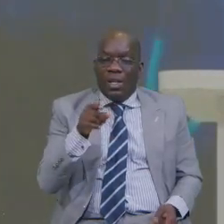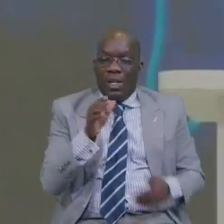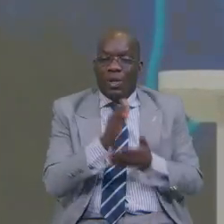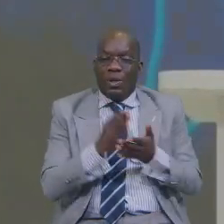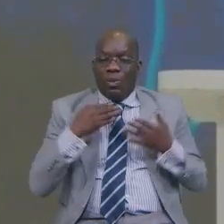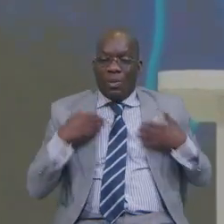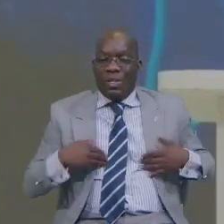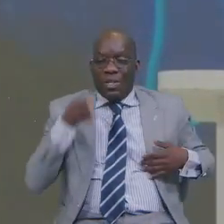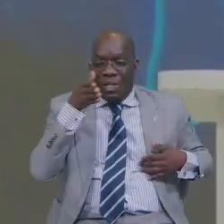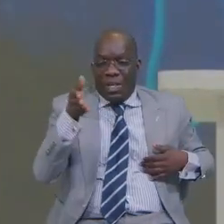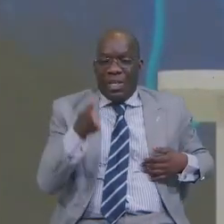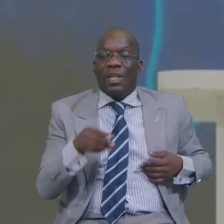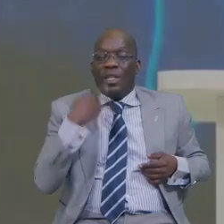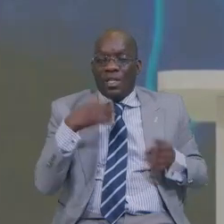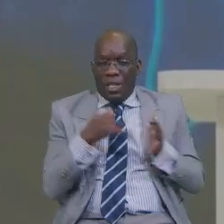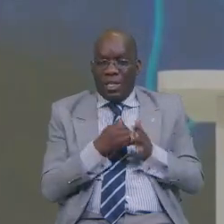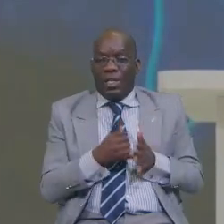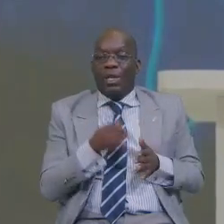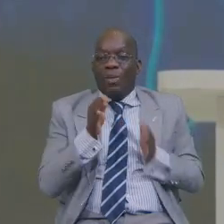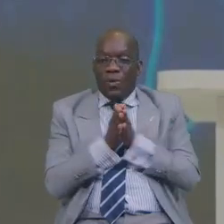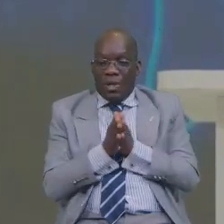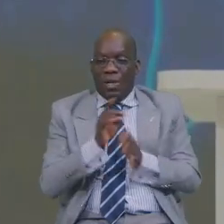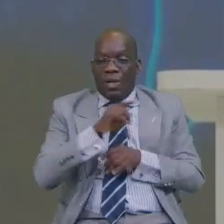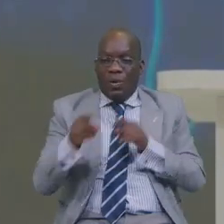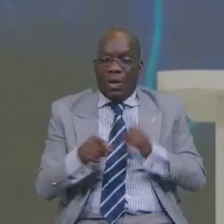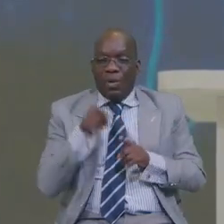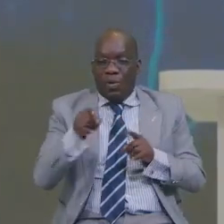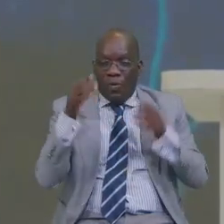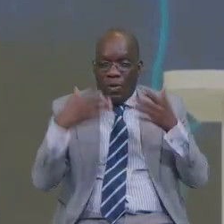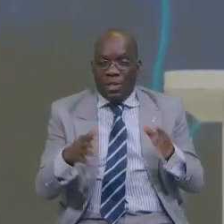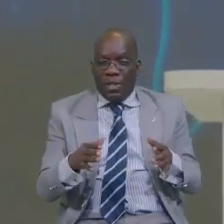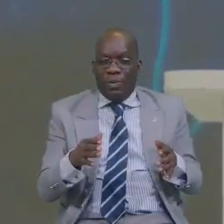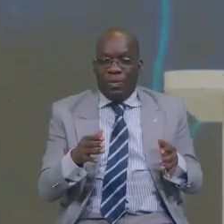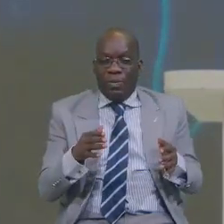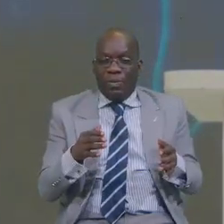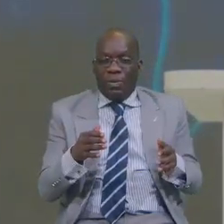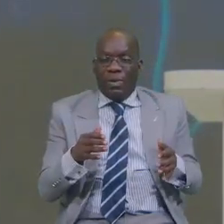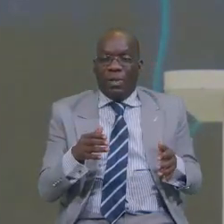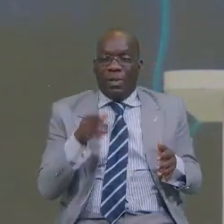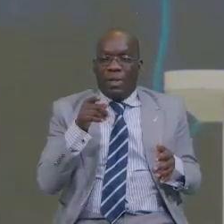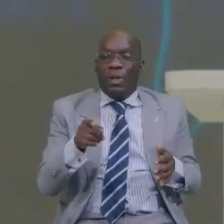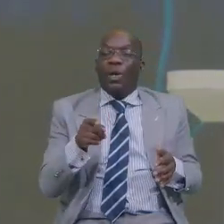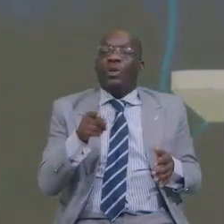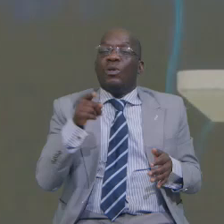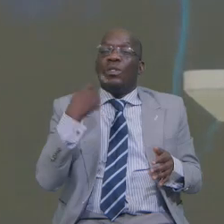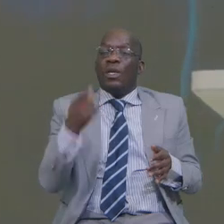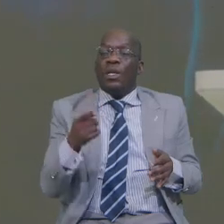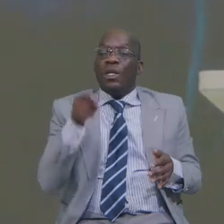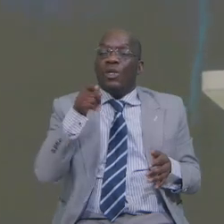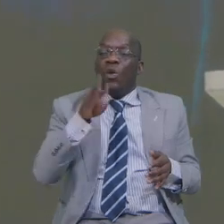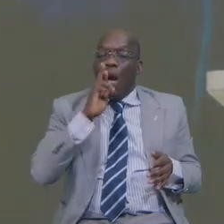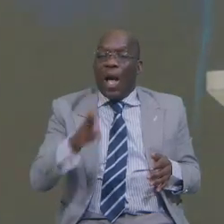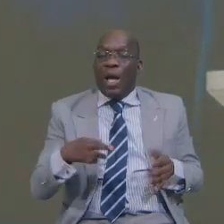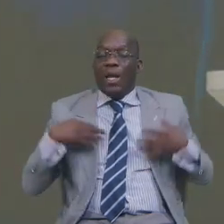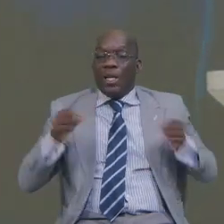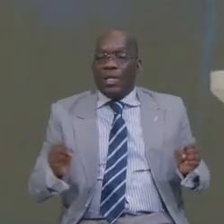challenge. Say it and then pray. When you finish praying, don't say, are you healed? You say, you are healed.